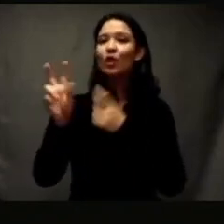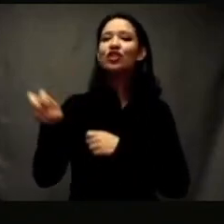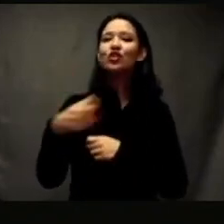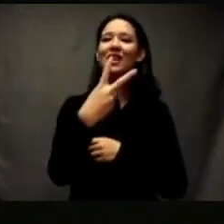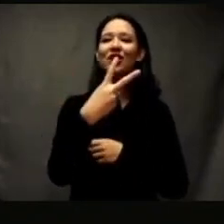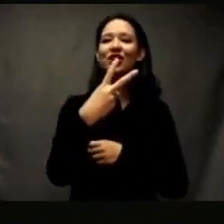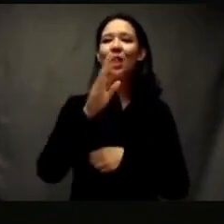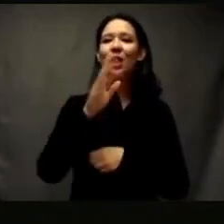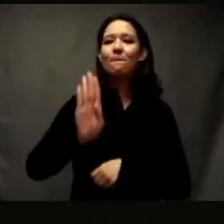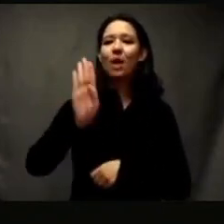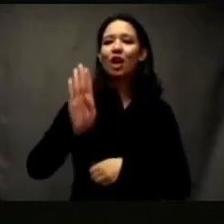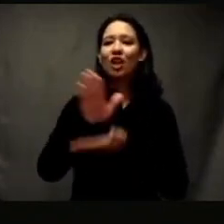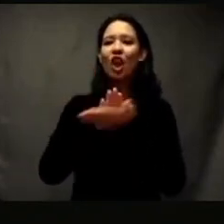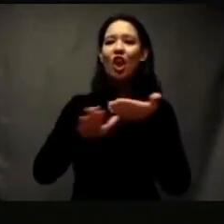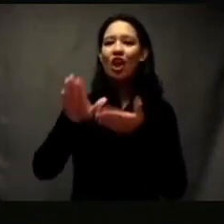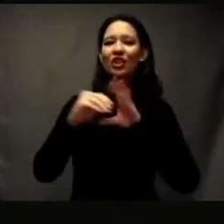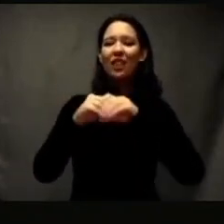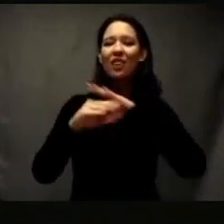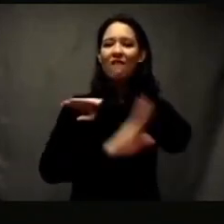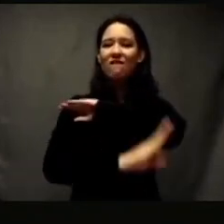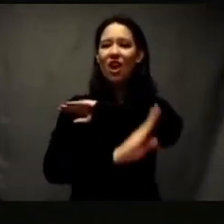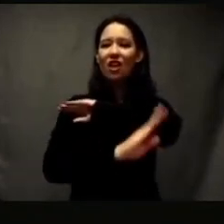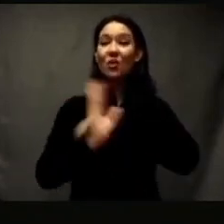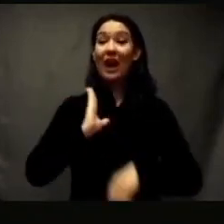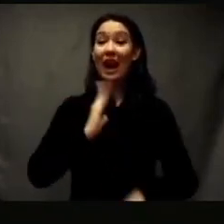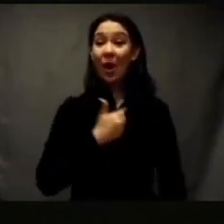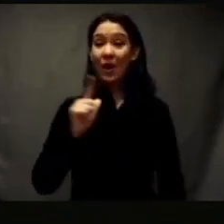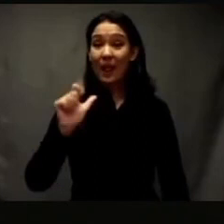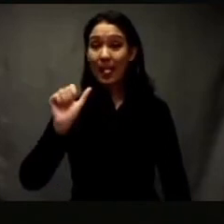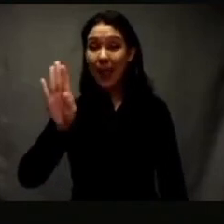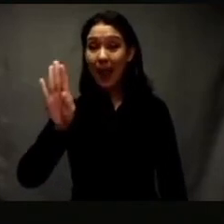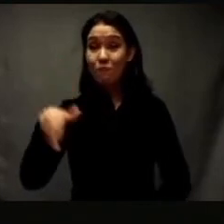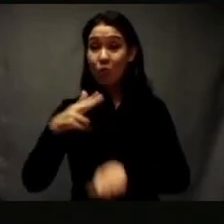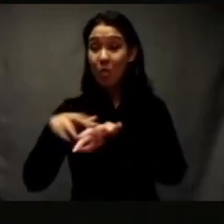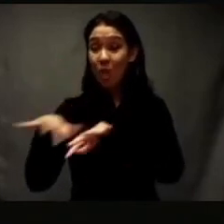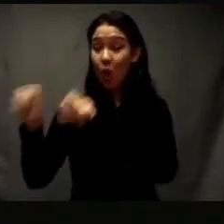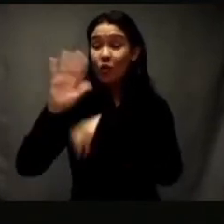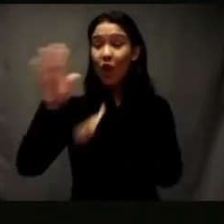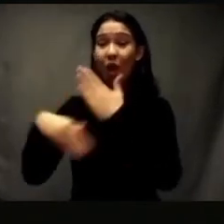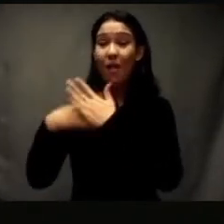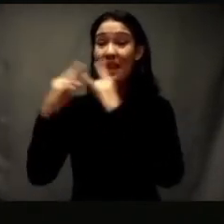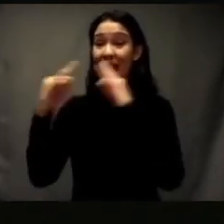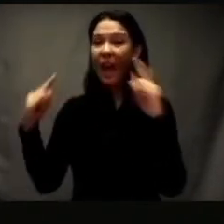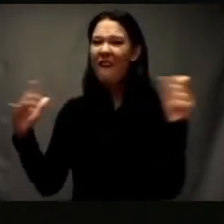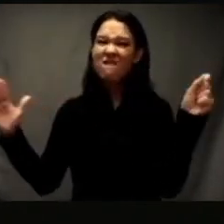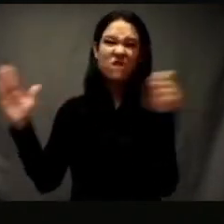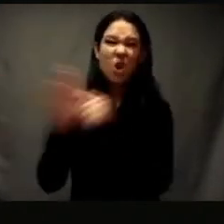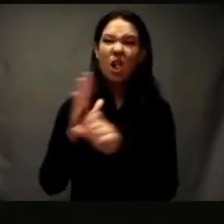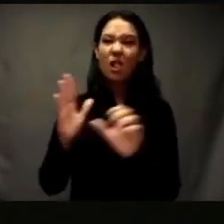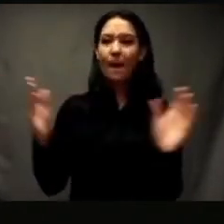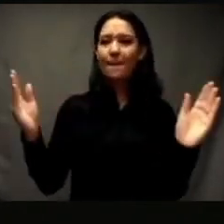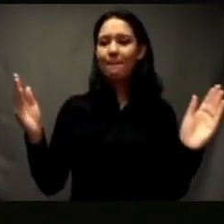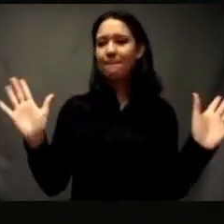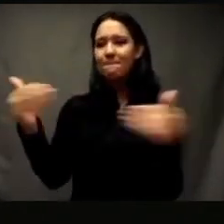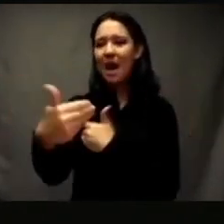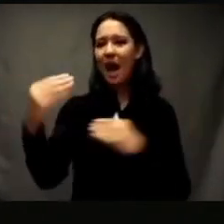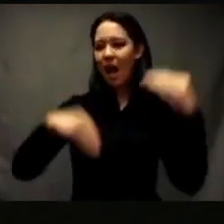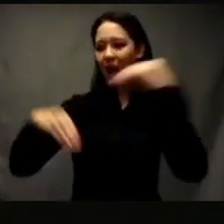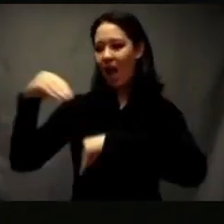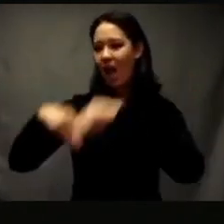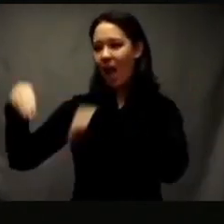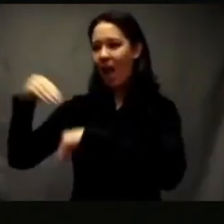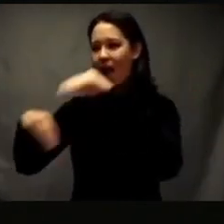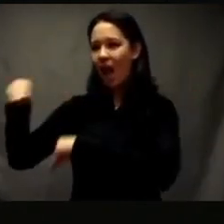in the fall. So our lab, where we usually host all of our summer camps, is full of boxes right now. So next summer